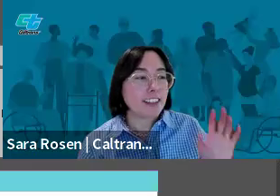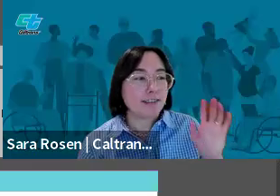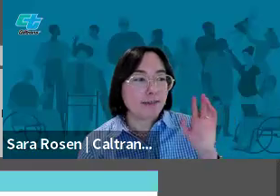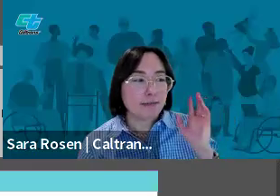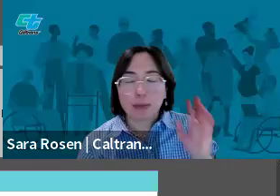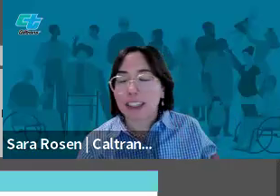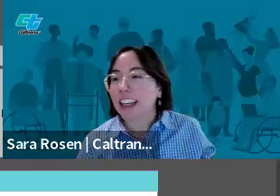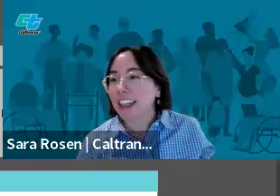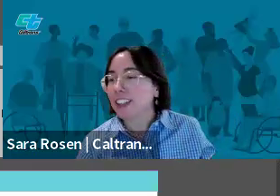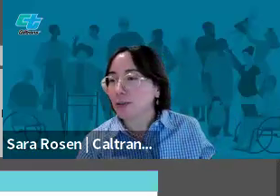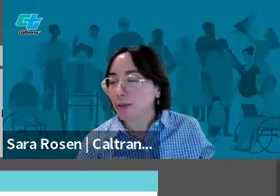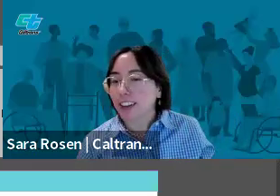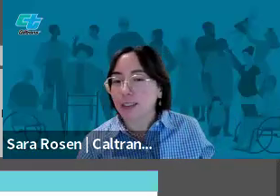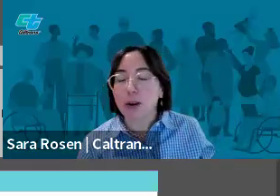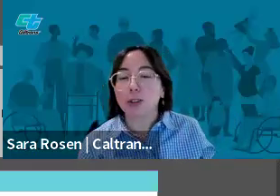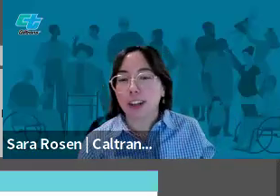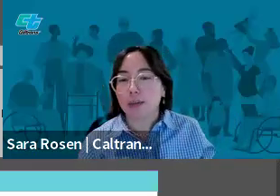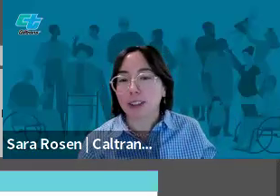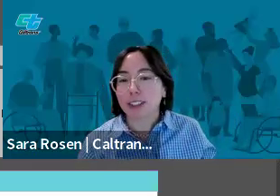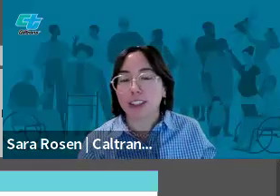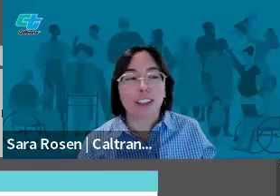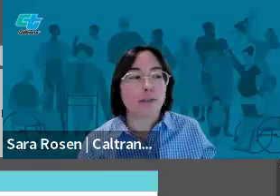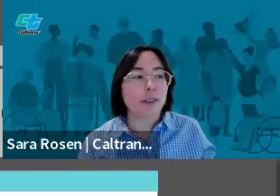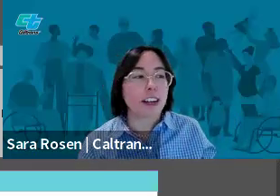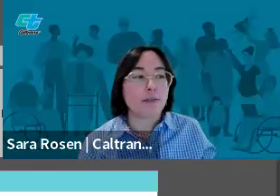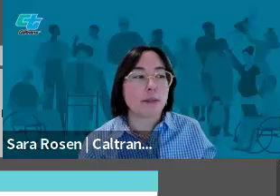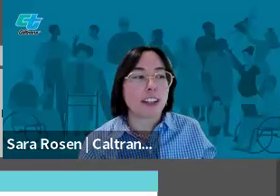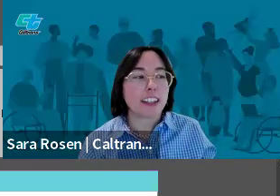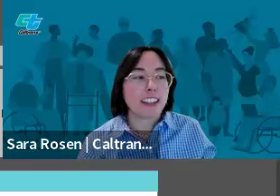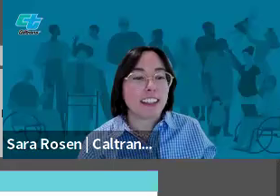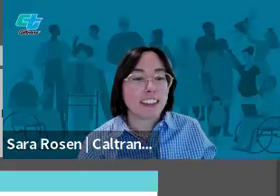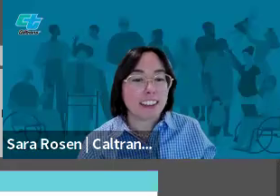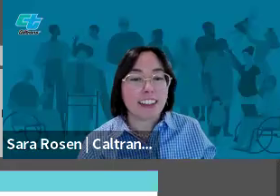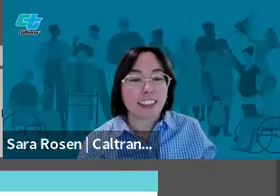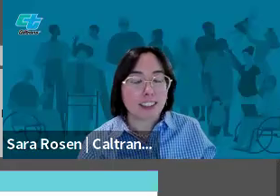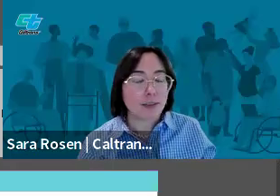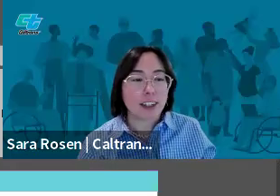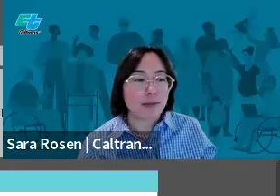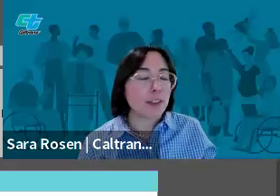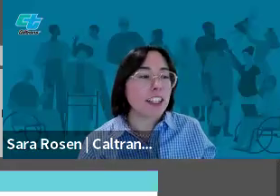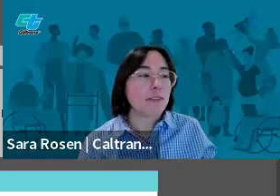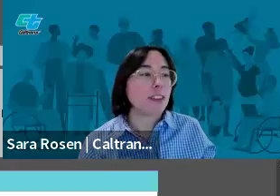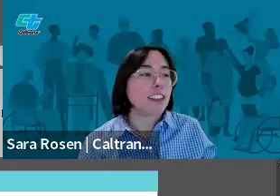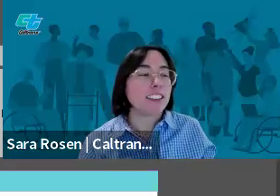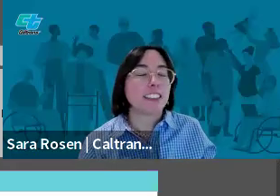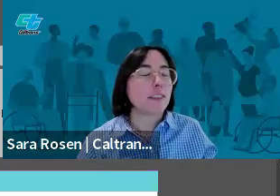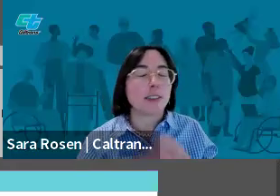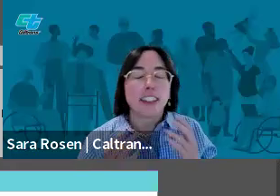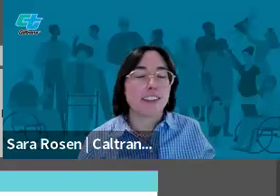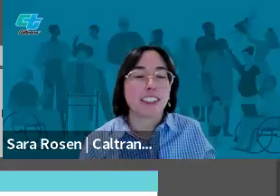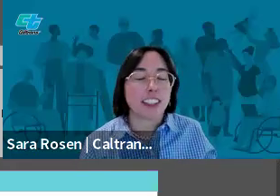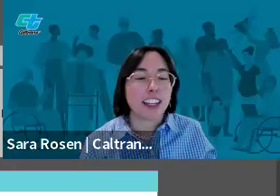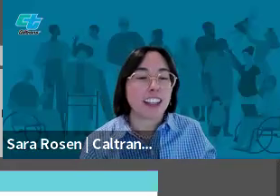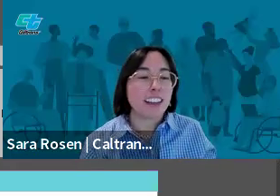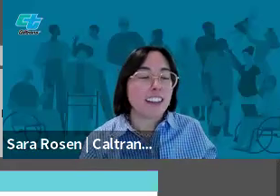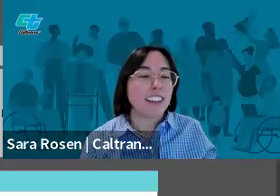is that planning is where the most opportunity for input is, for community input. This is